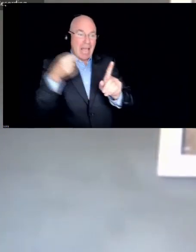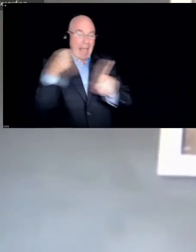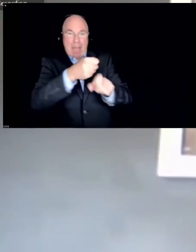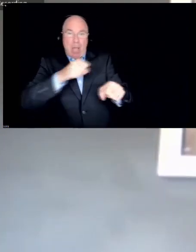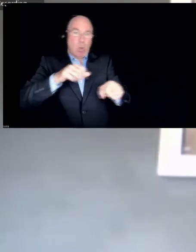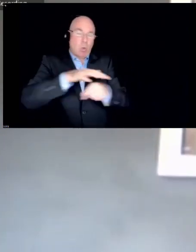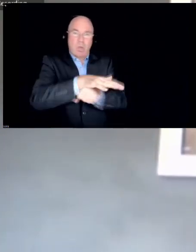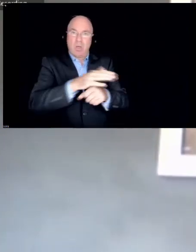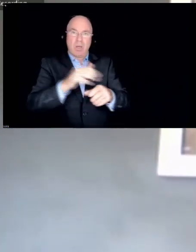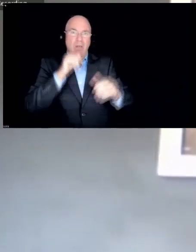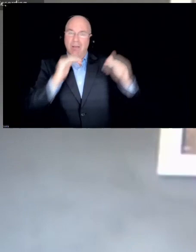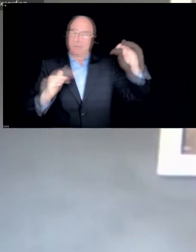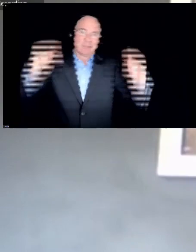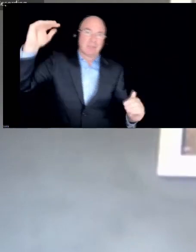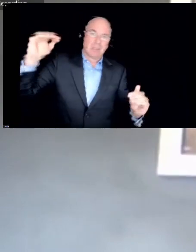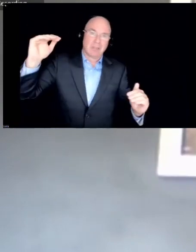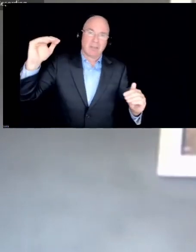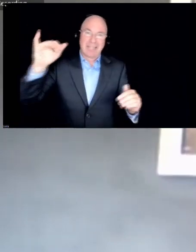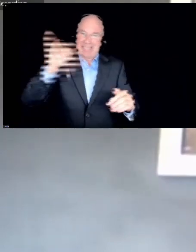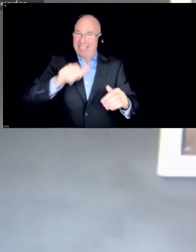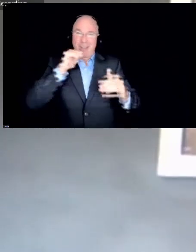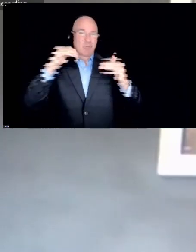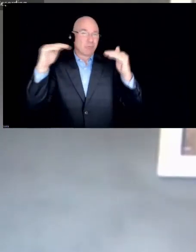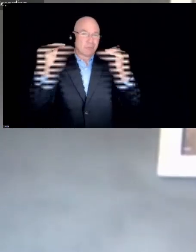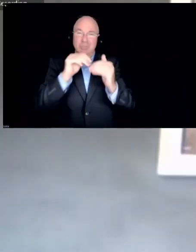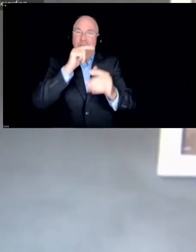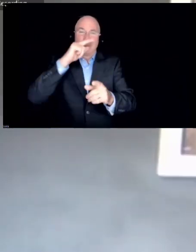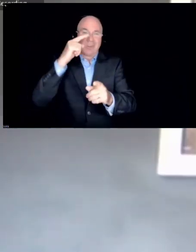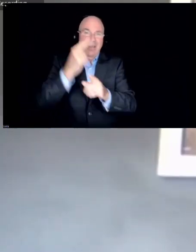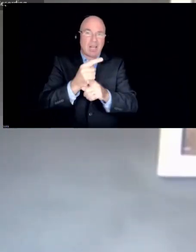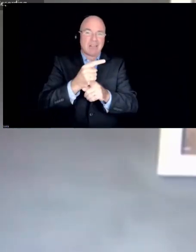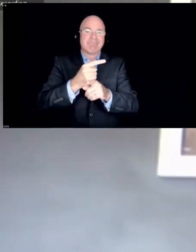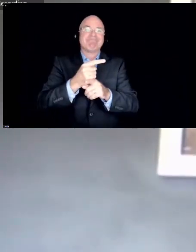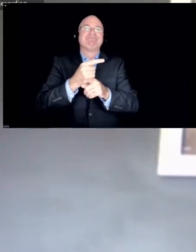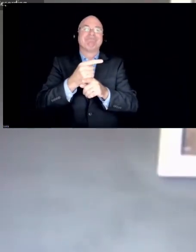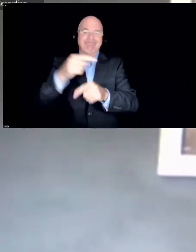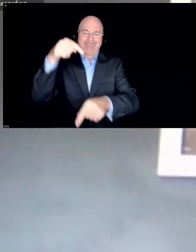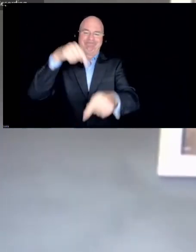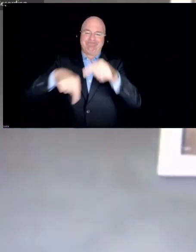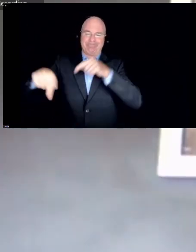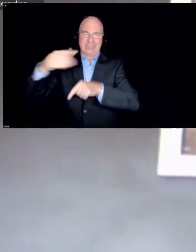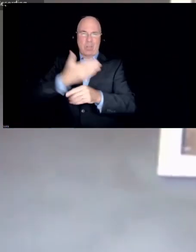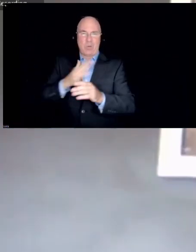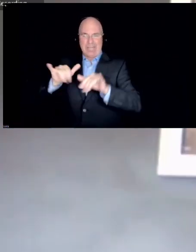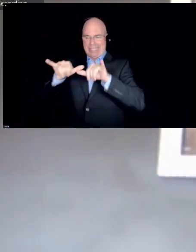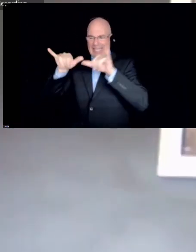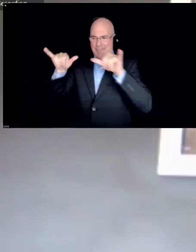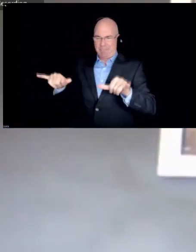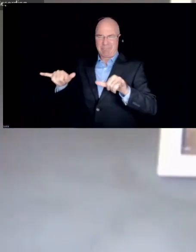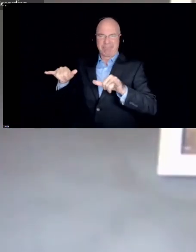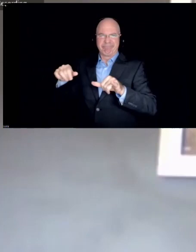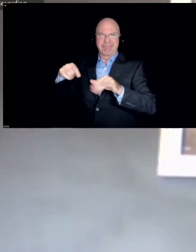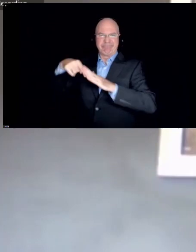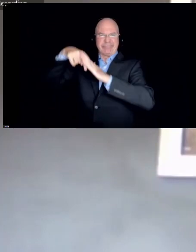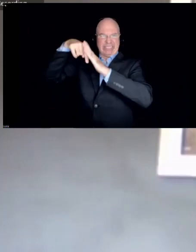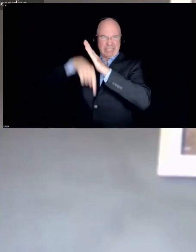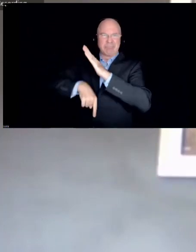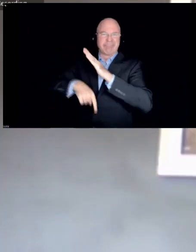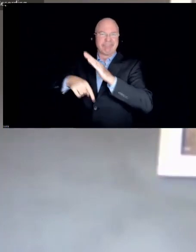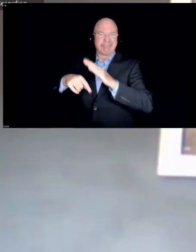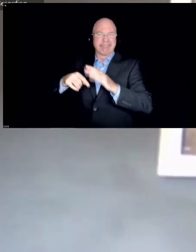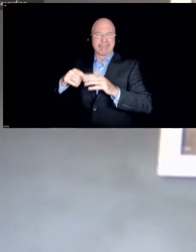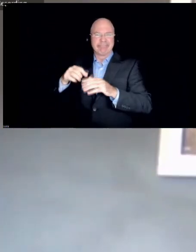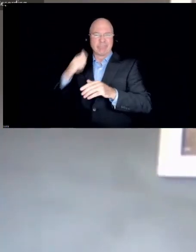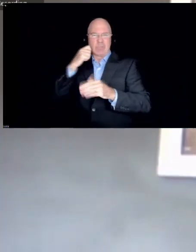These injustices highlight our systems that are rooted in discrimination. As a racialized woman and a